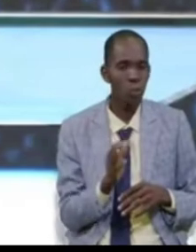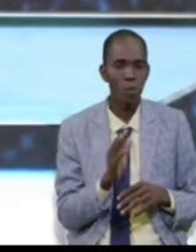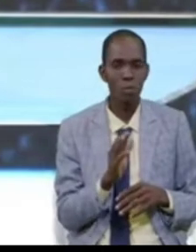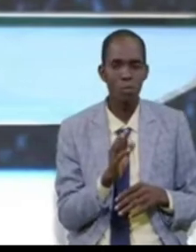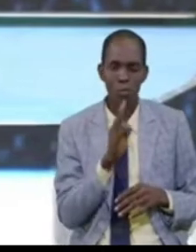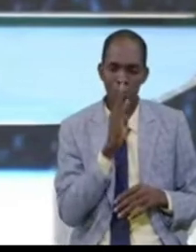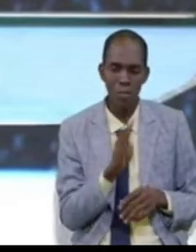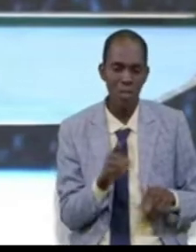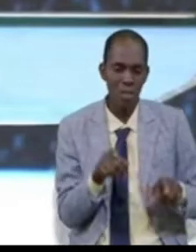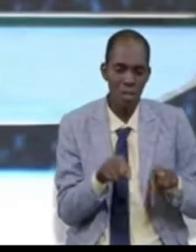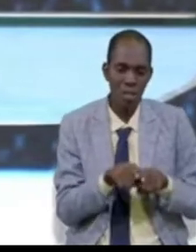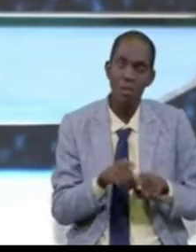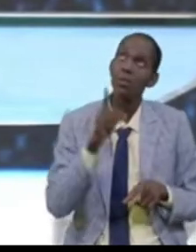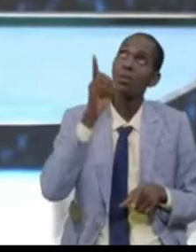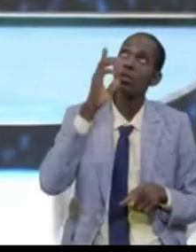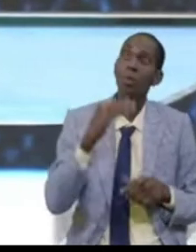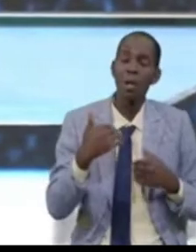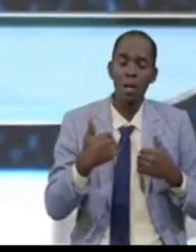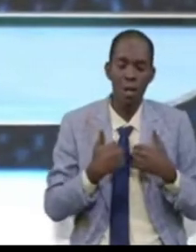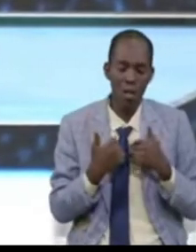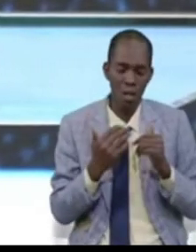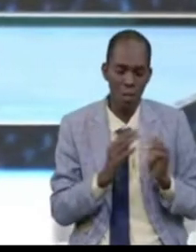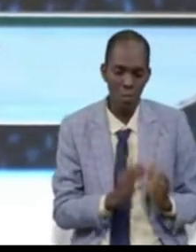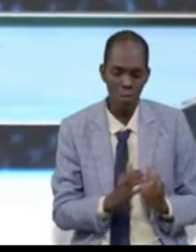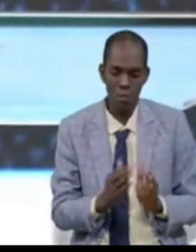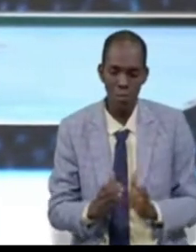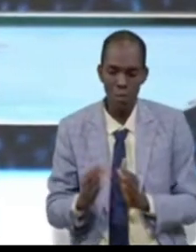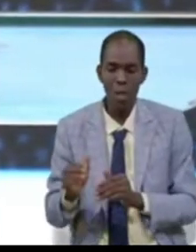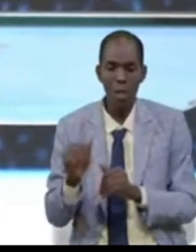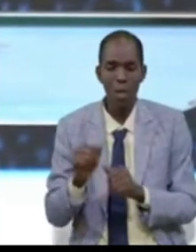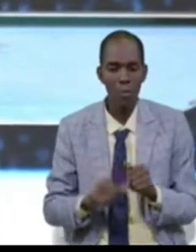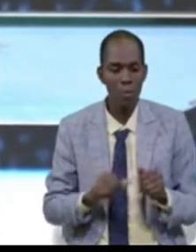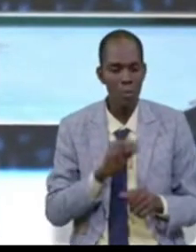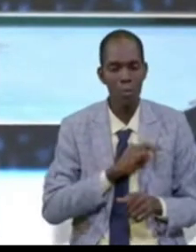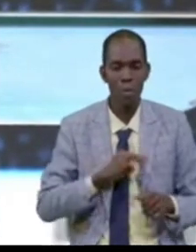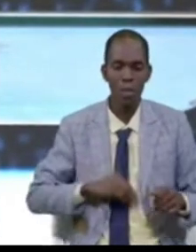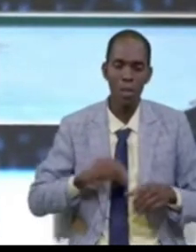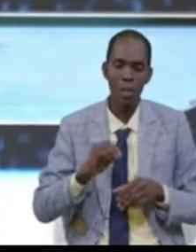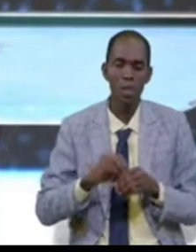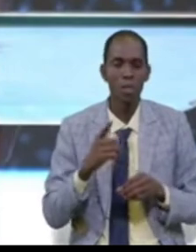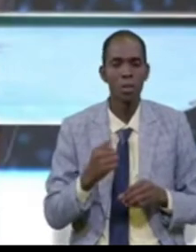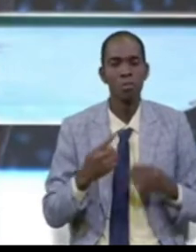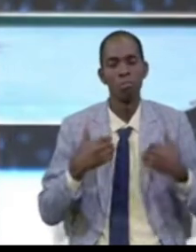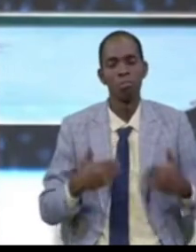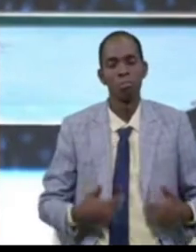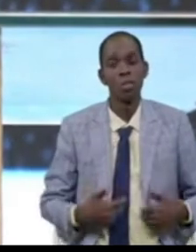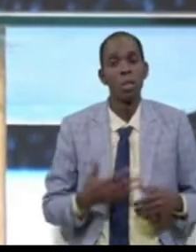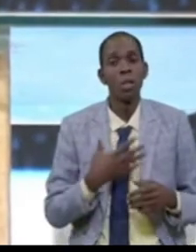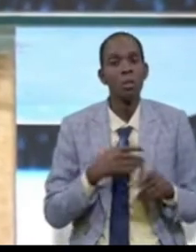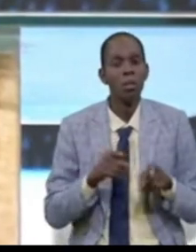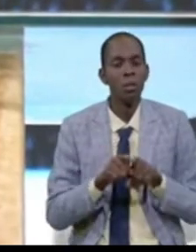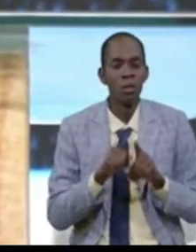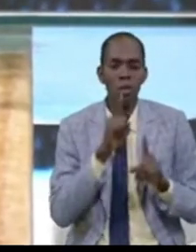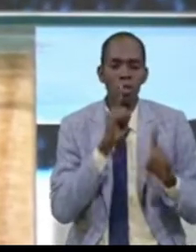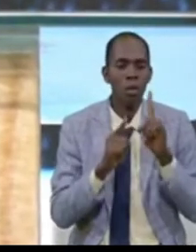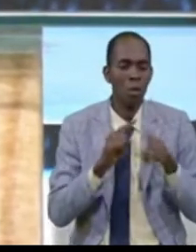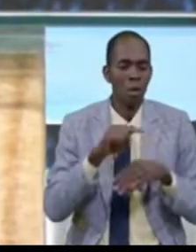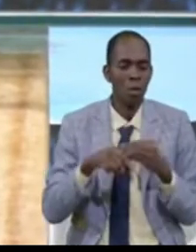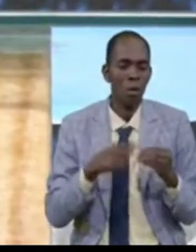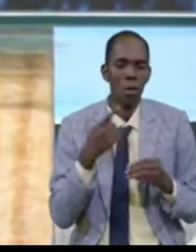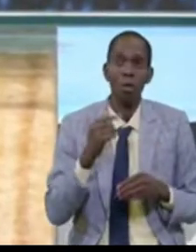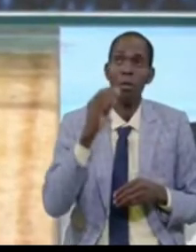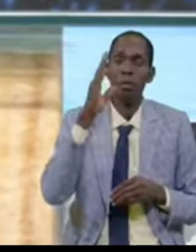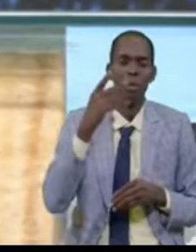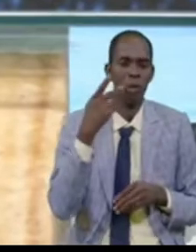himself has said, every member in the body. And then he even talks about the ministers. In that